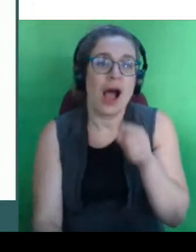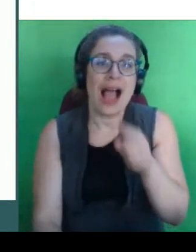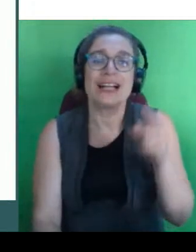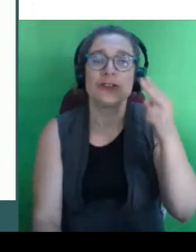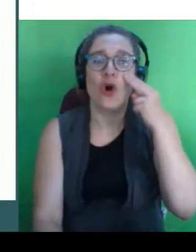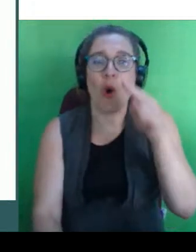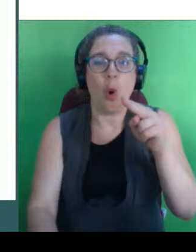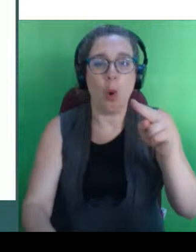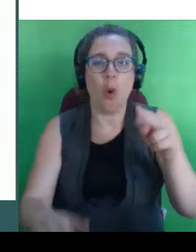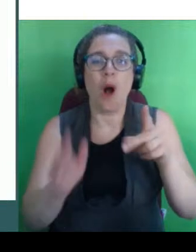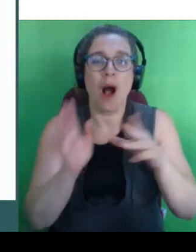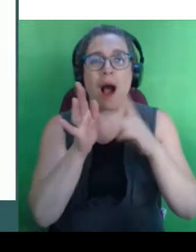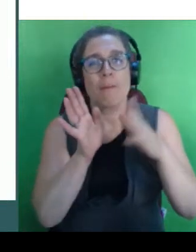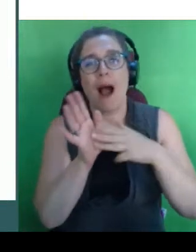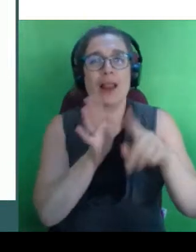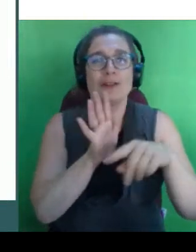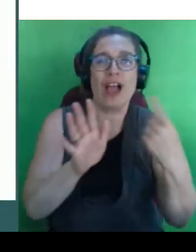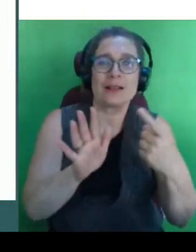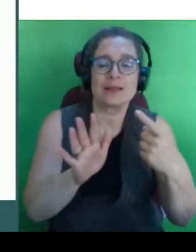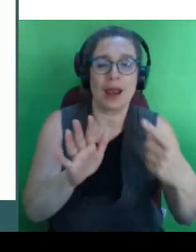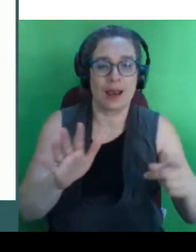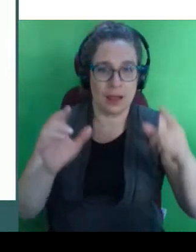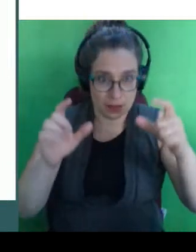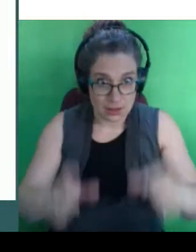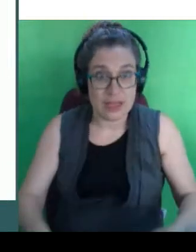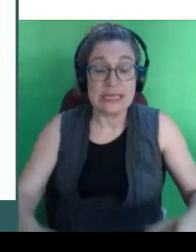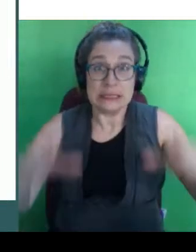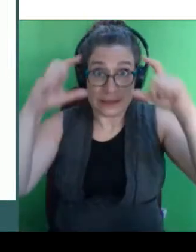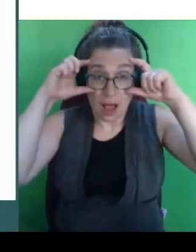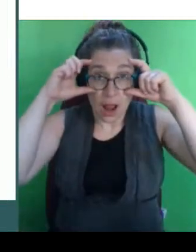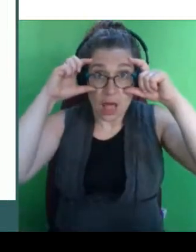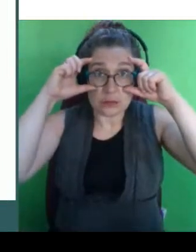your sunglasses to keep the pollen out of your eyes.